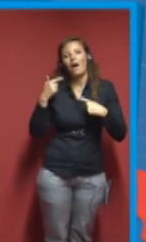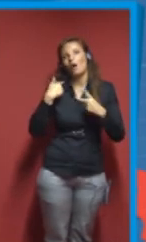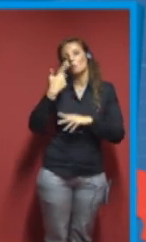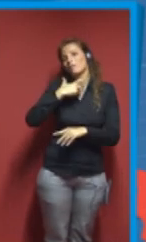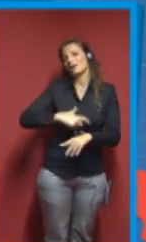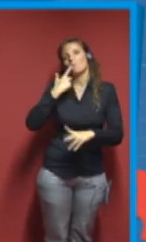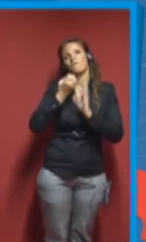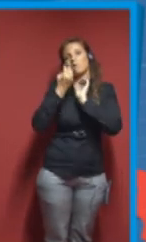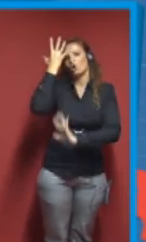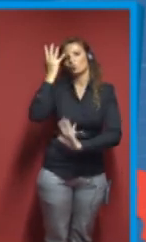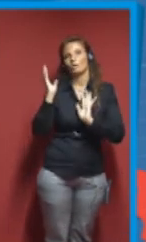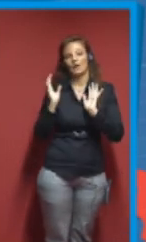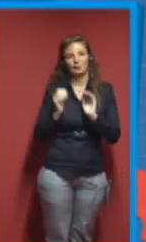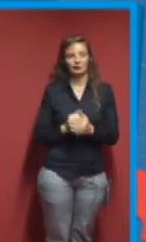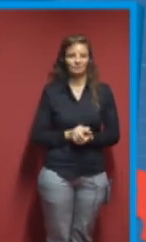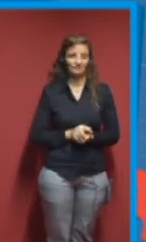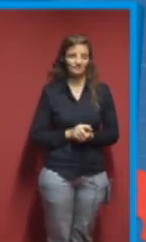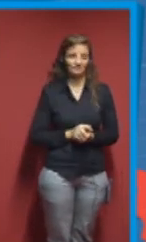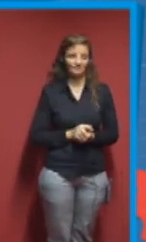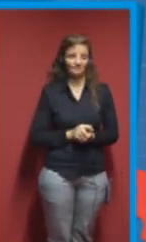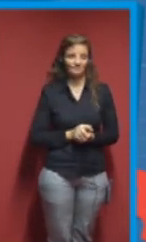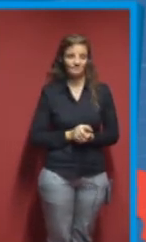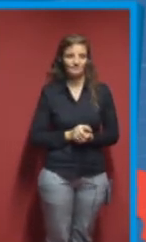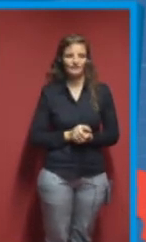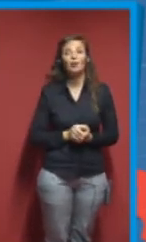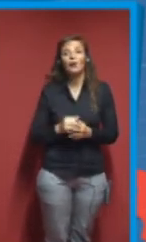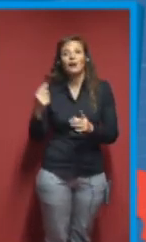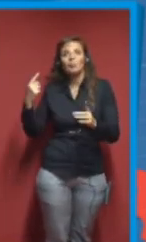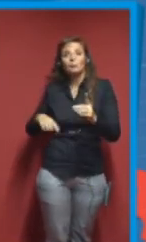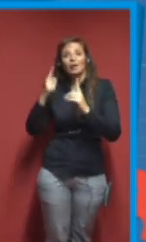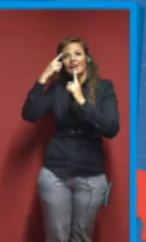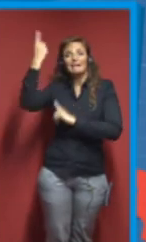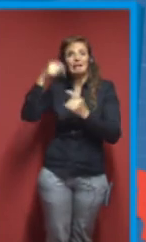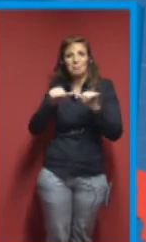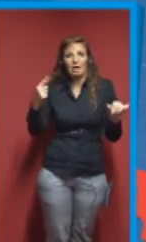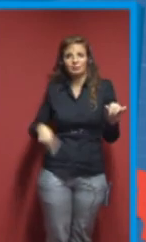the Wright brothers thought it would be fine. So this is the basic idea,